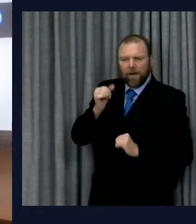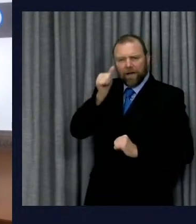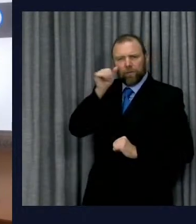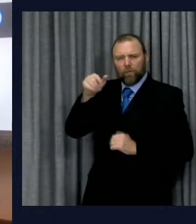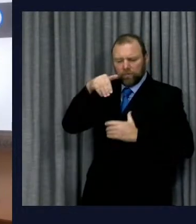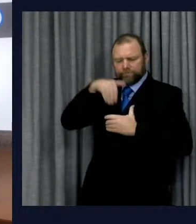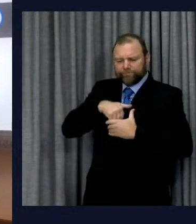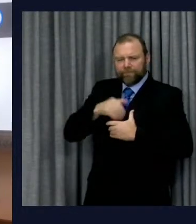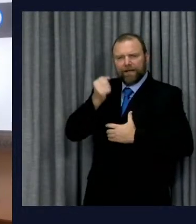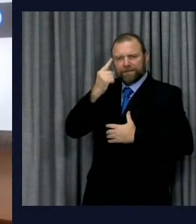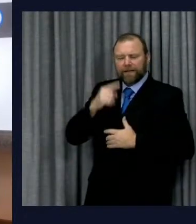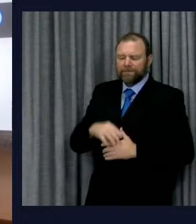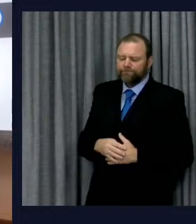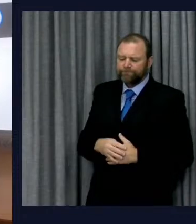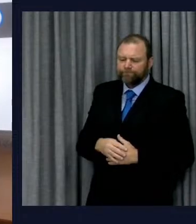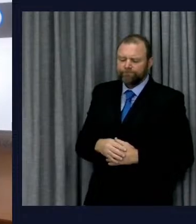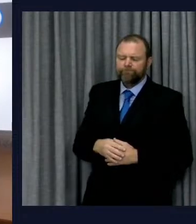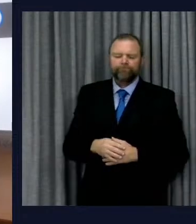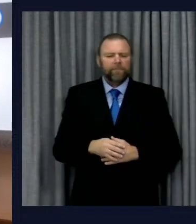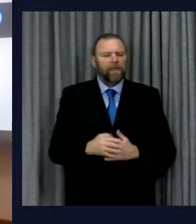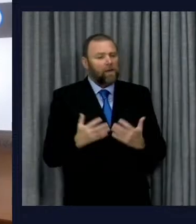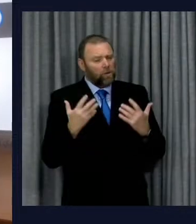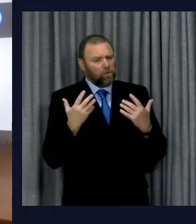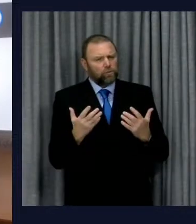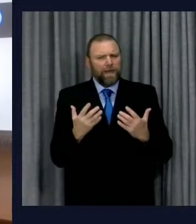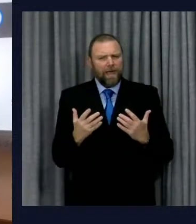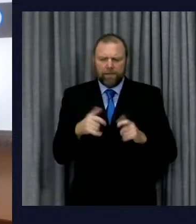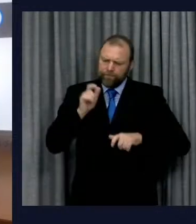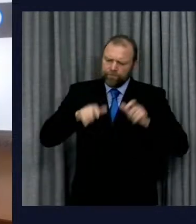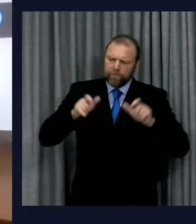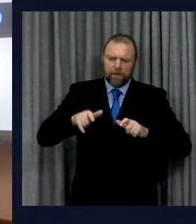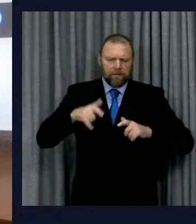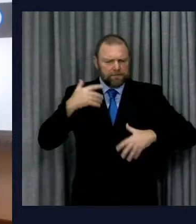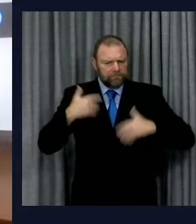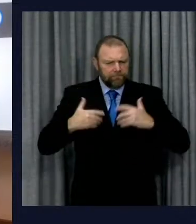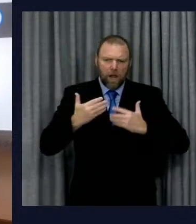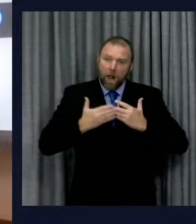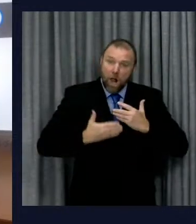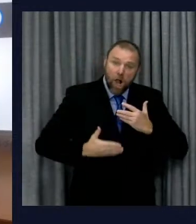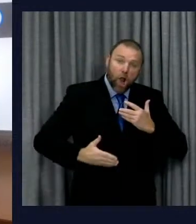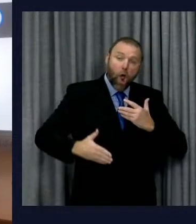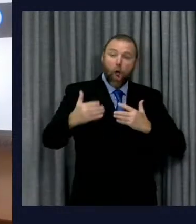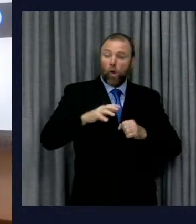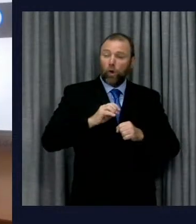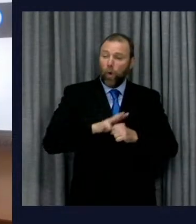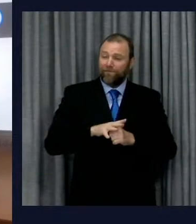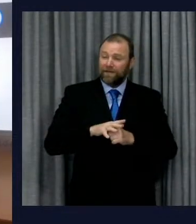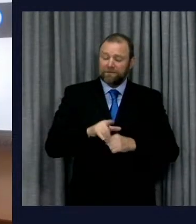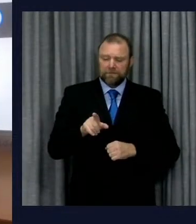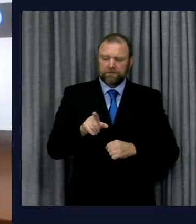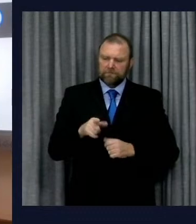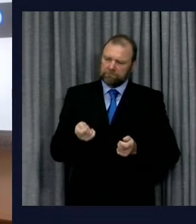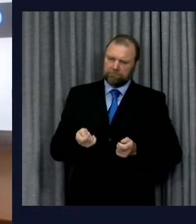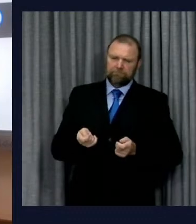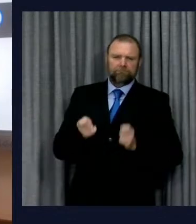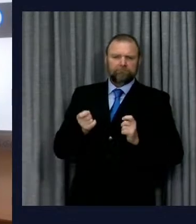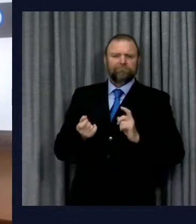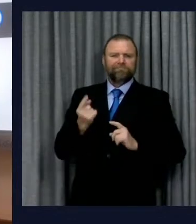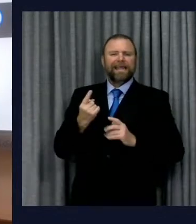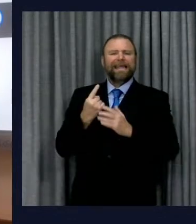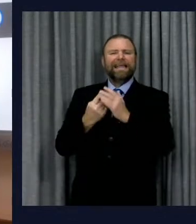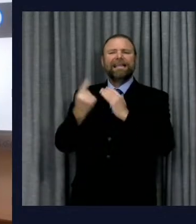issue. Today, sufferers of long COVID are raising issues with a group called Independent Sage,